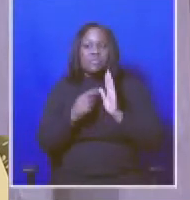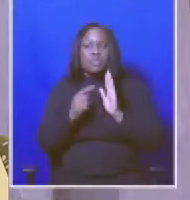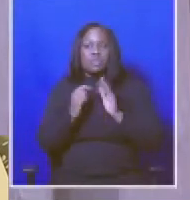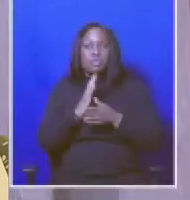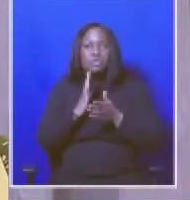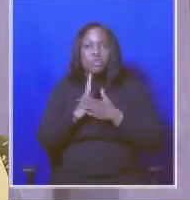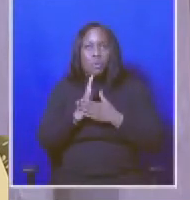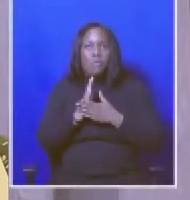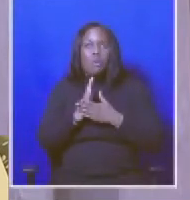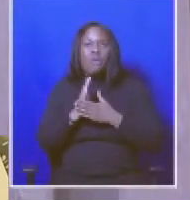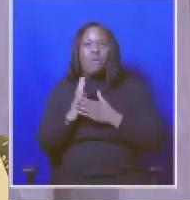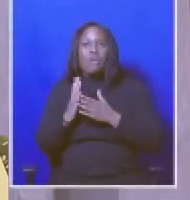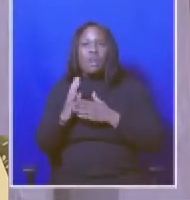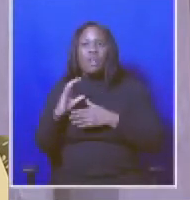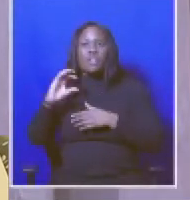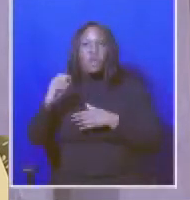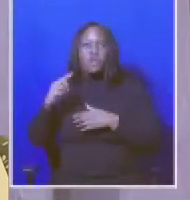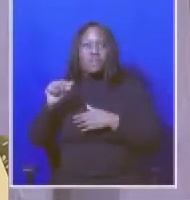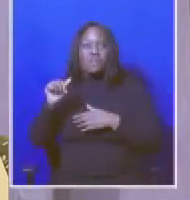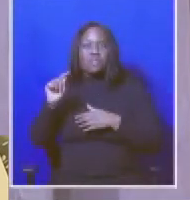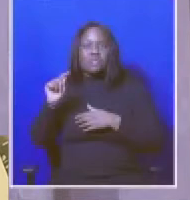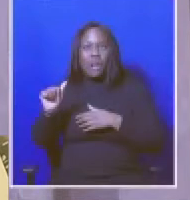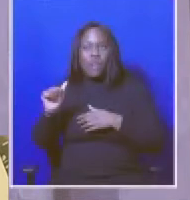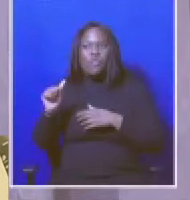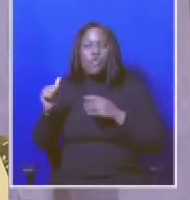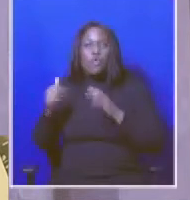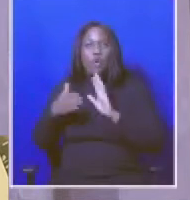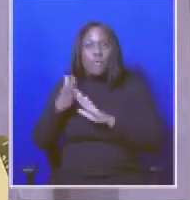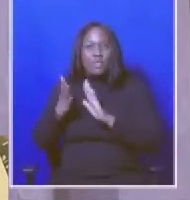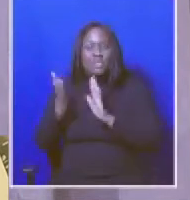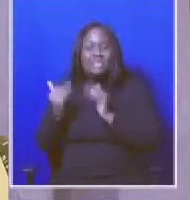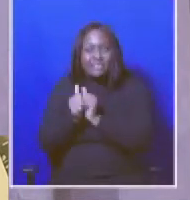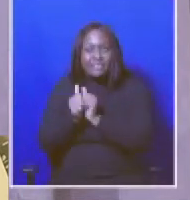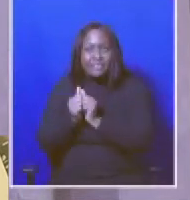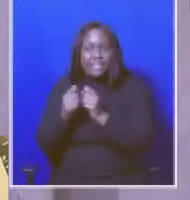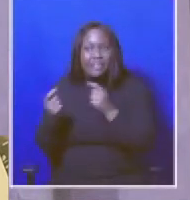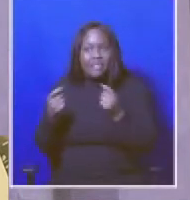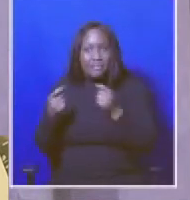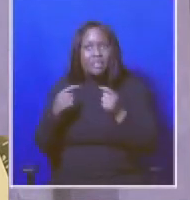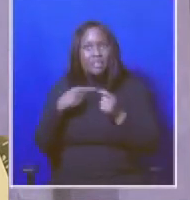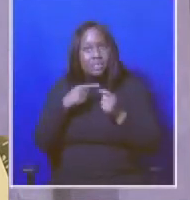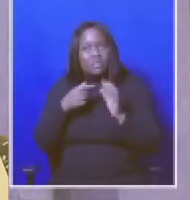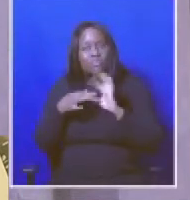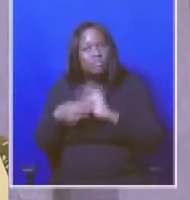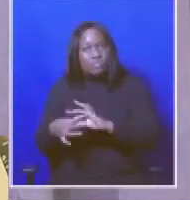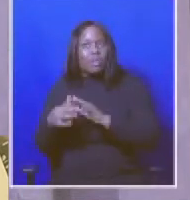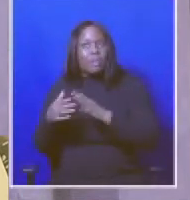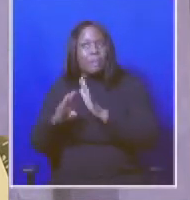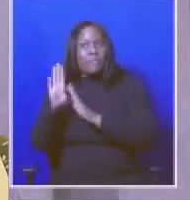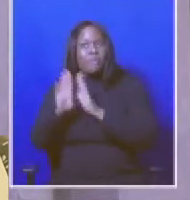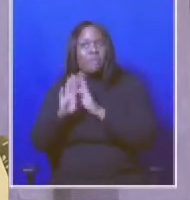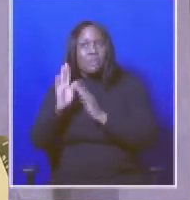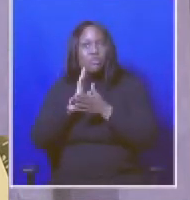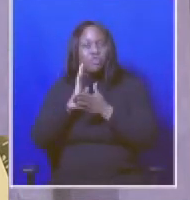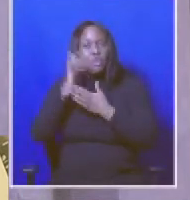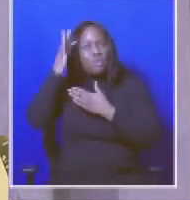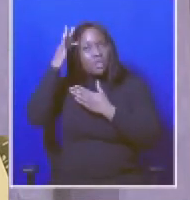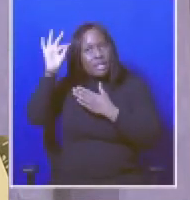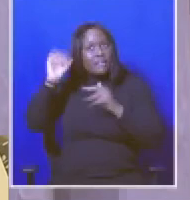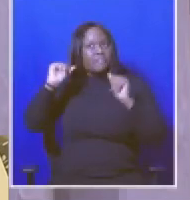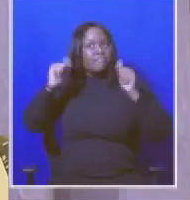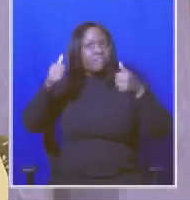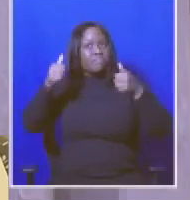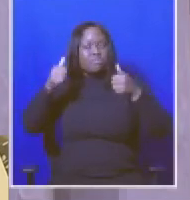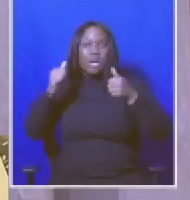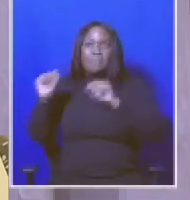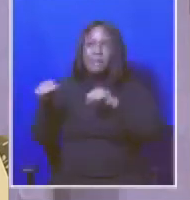cooperative governance aimed at building a capable, ethical, and developmental state. The DDM